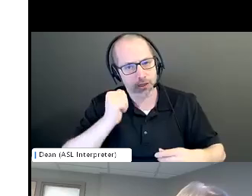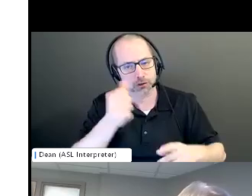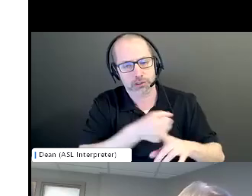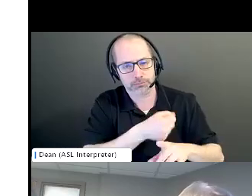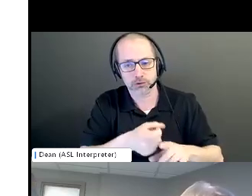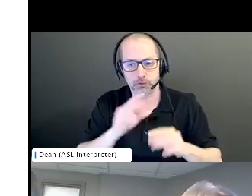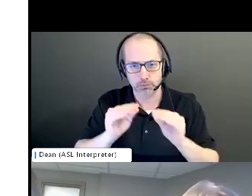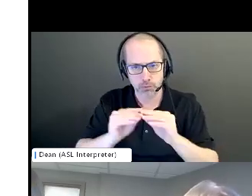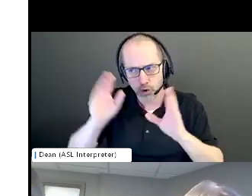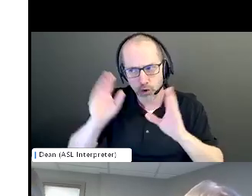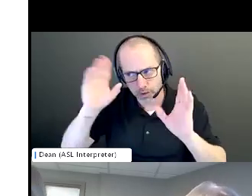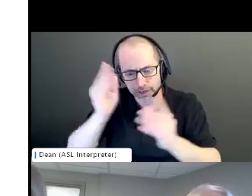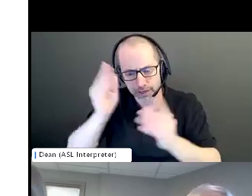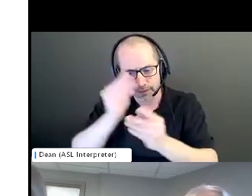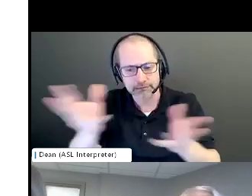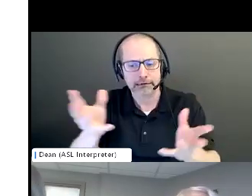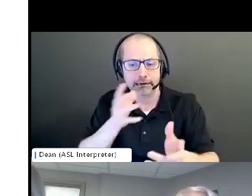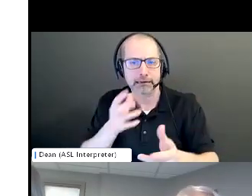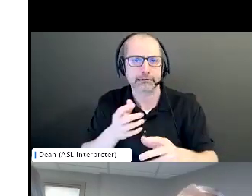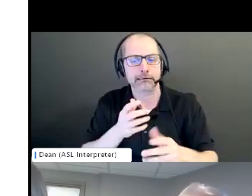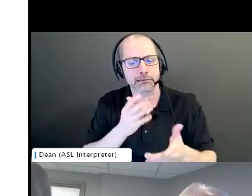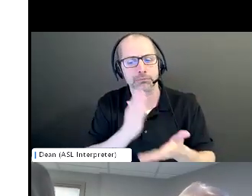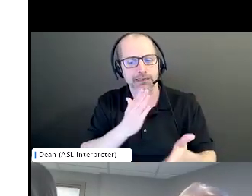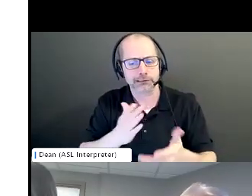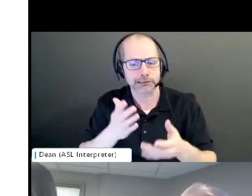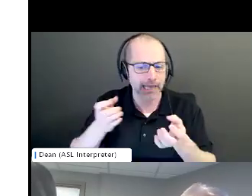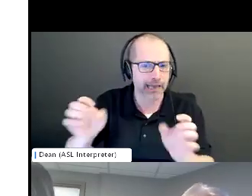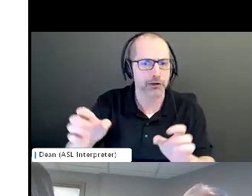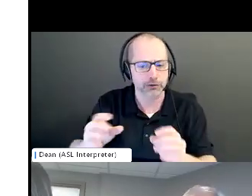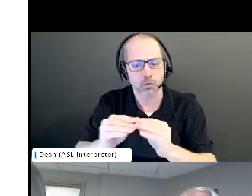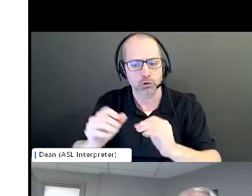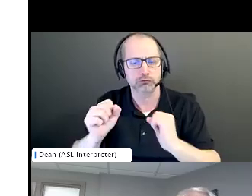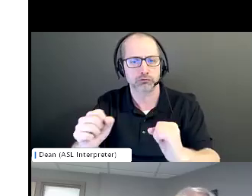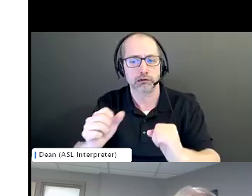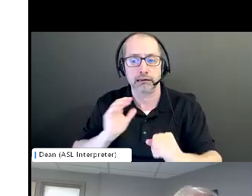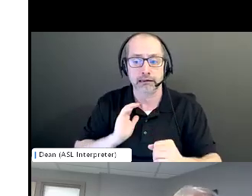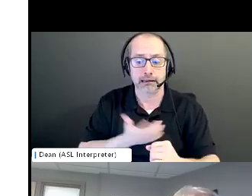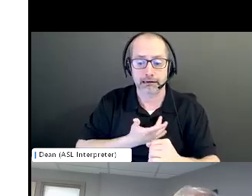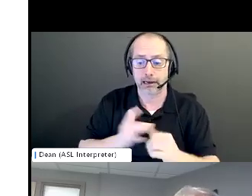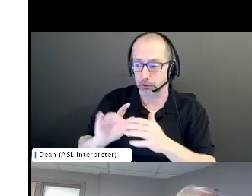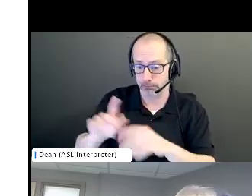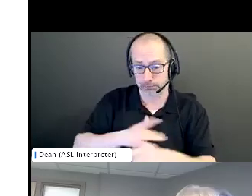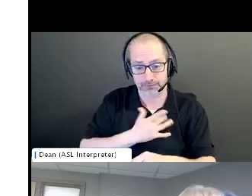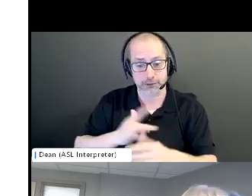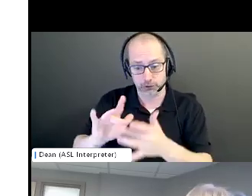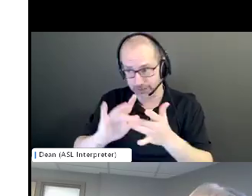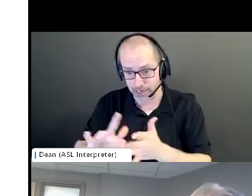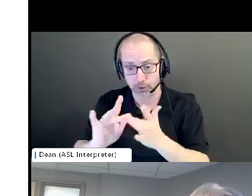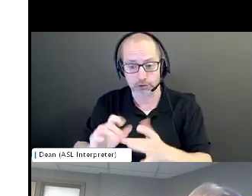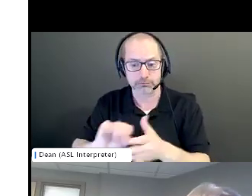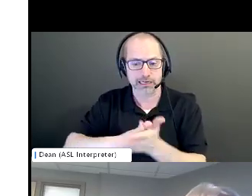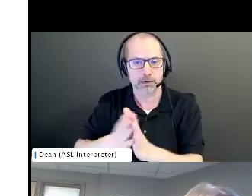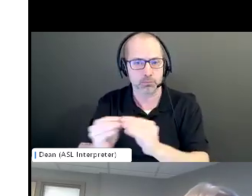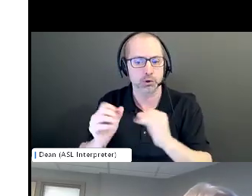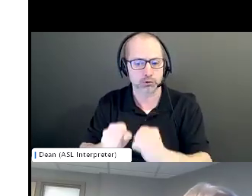local prevention efforts, and strengthen our provincial network for the prevention of elder abuse, which I will just